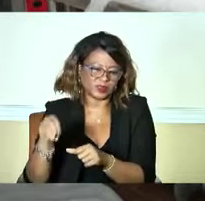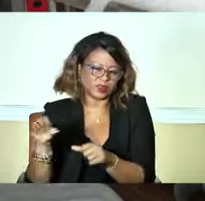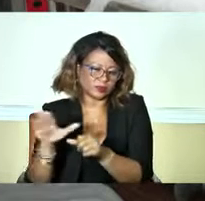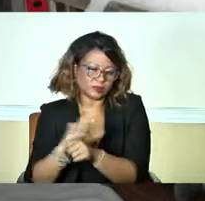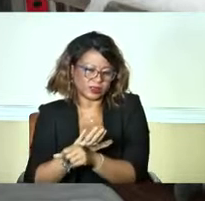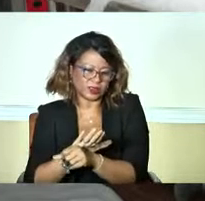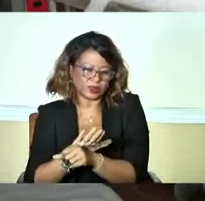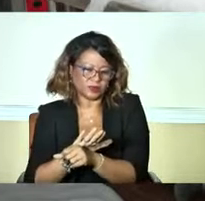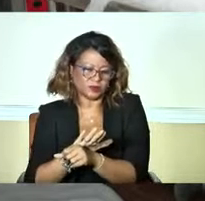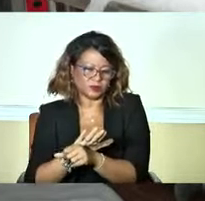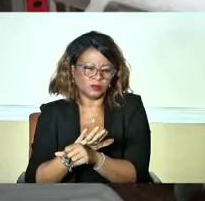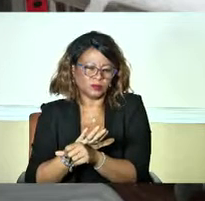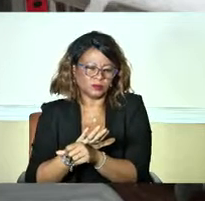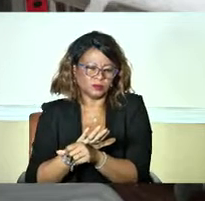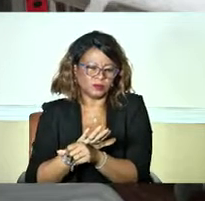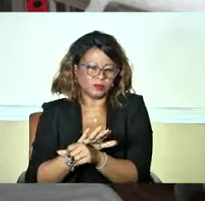completed.